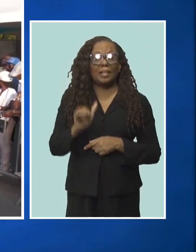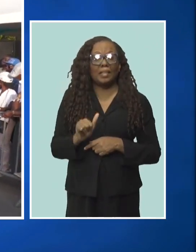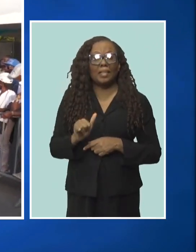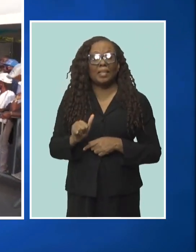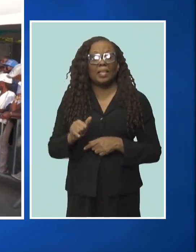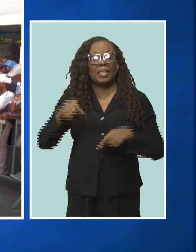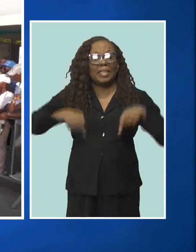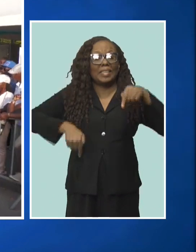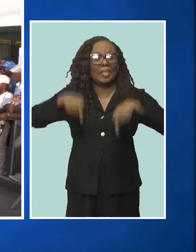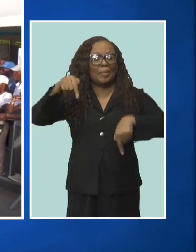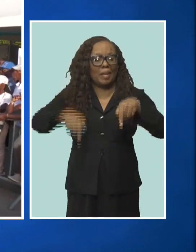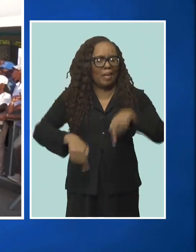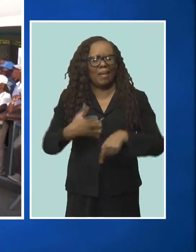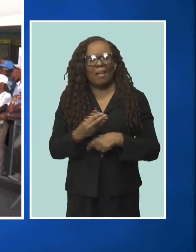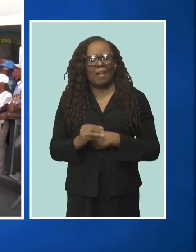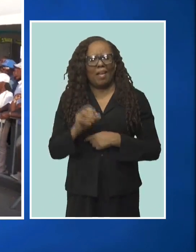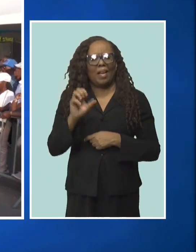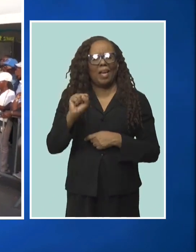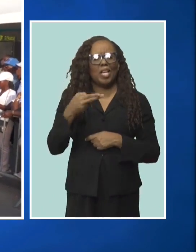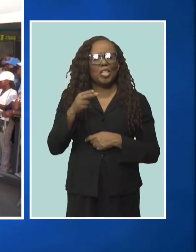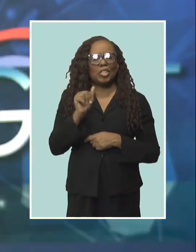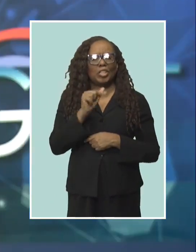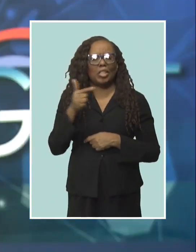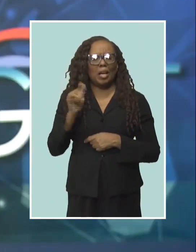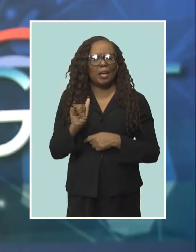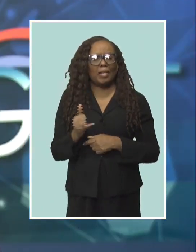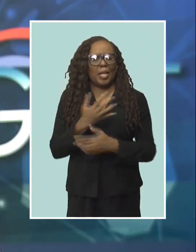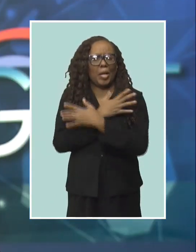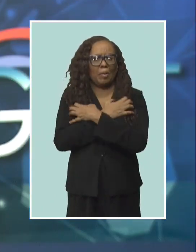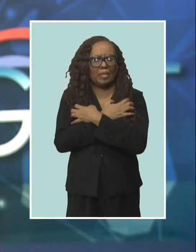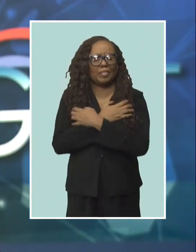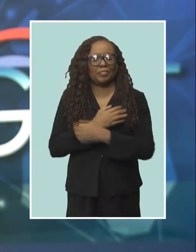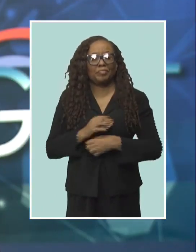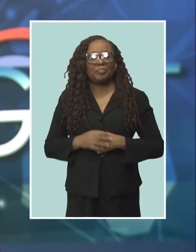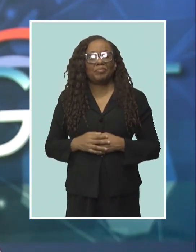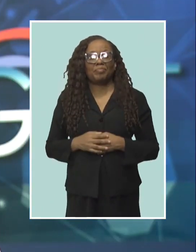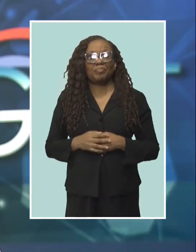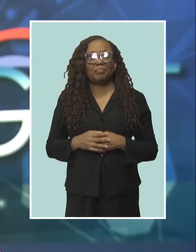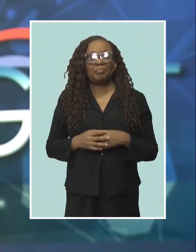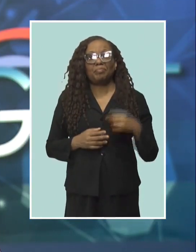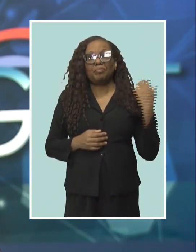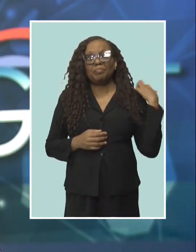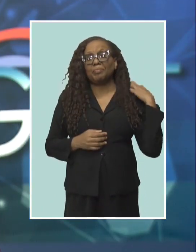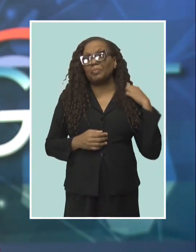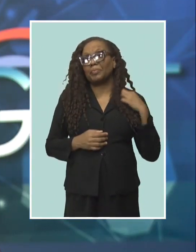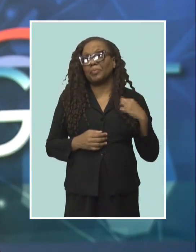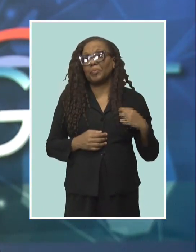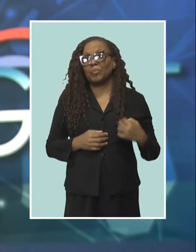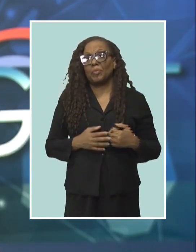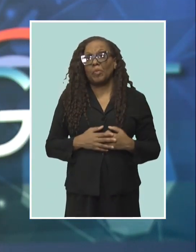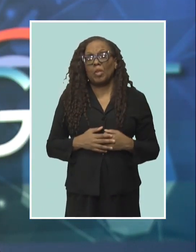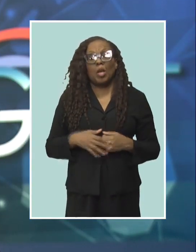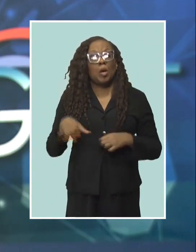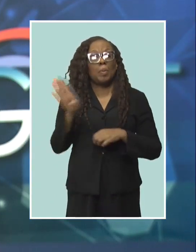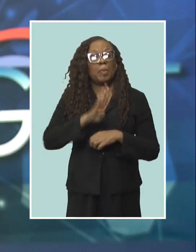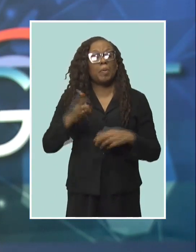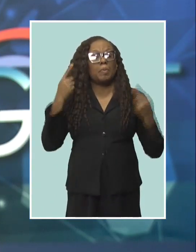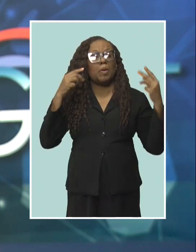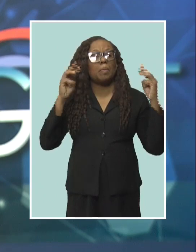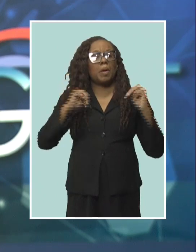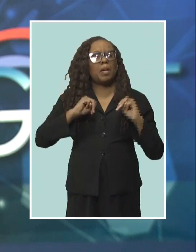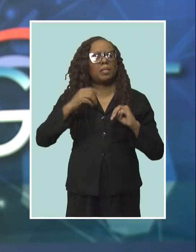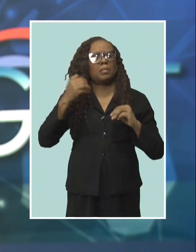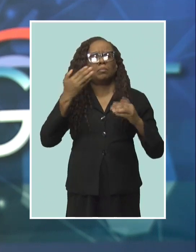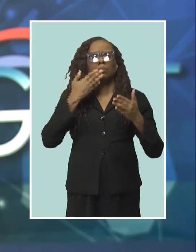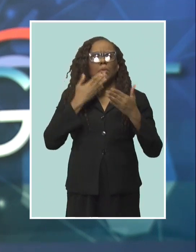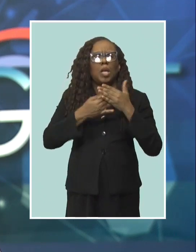Bears. Akeem Klinkett, CBC News. Barbados Prime Minister Mia Amor Motley is optimistic the island can be a